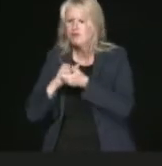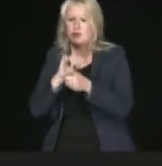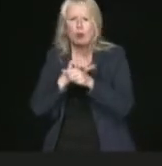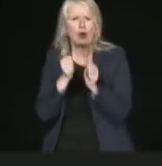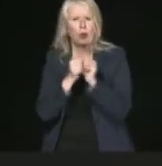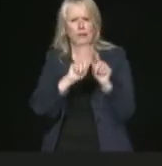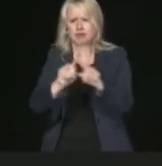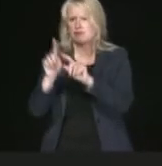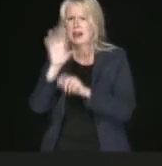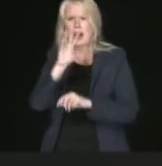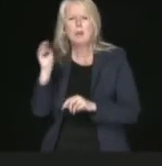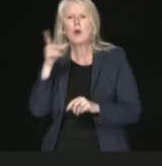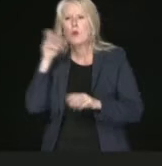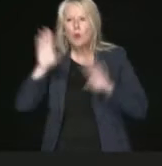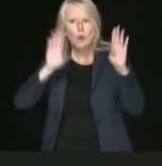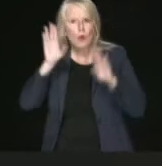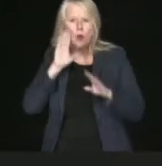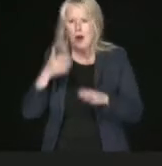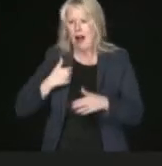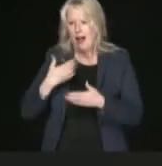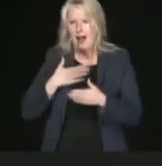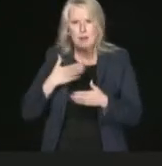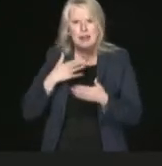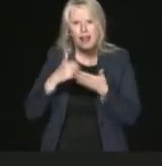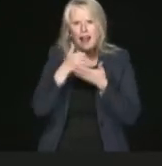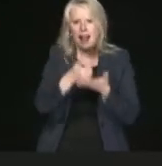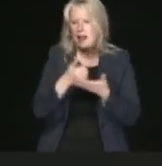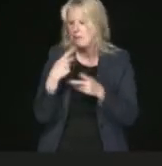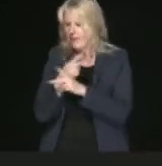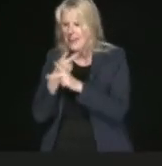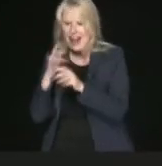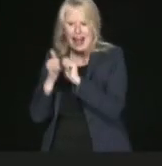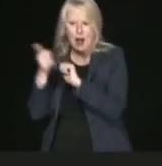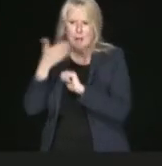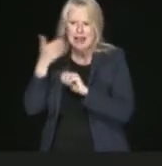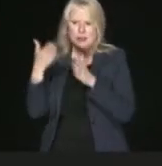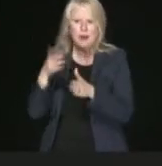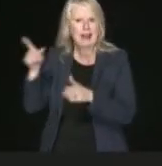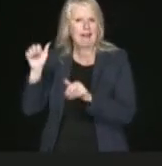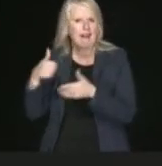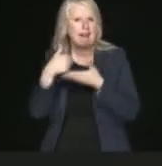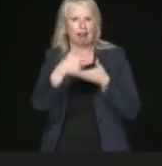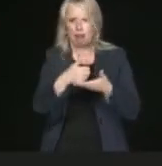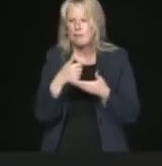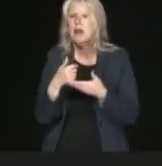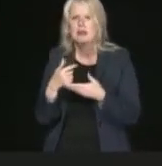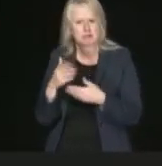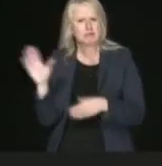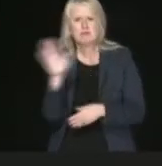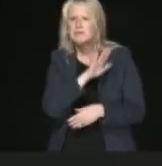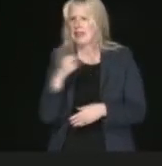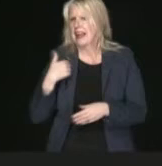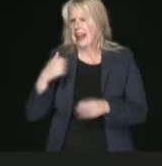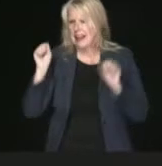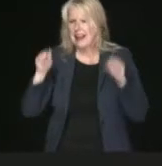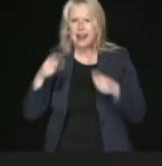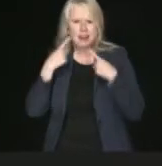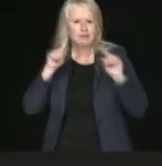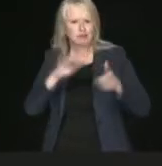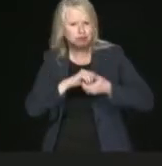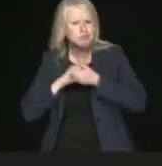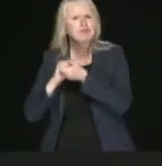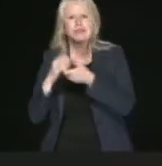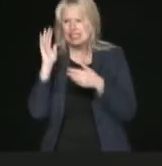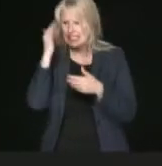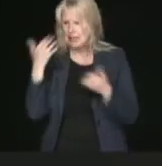companies who put up their hands to be helpful, to figure out ways they can best help. This is something in which all Canadians can pull together and are